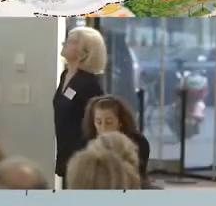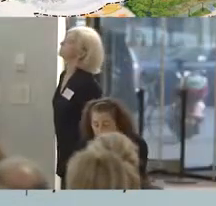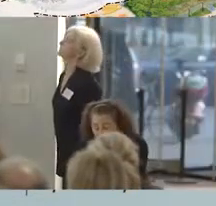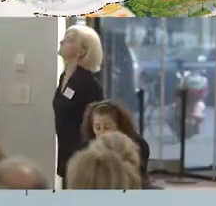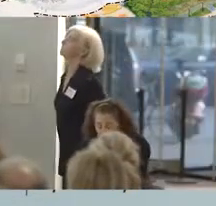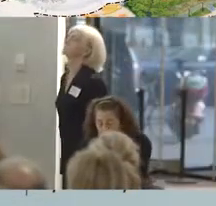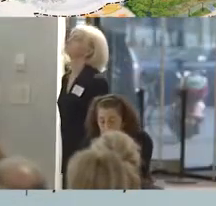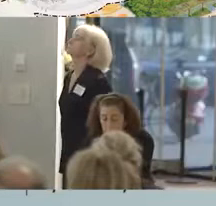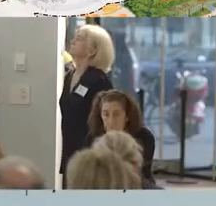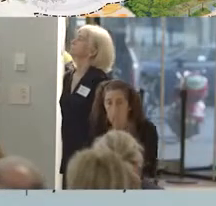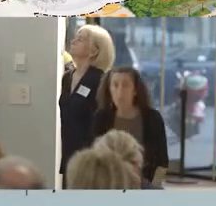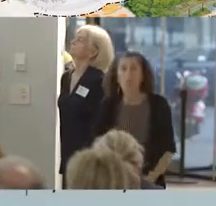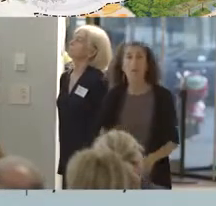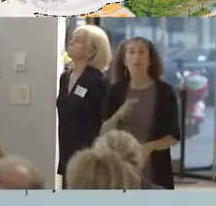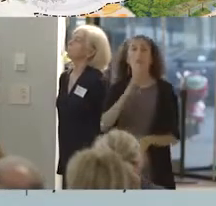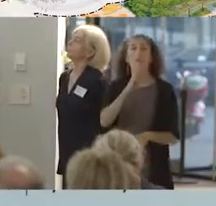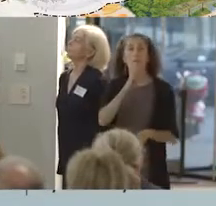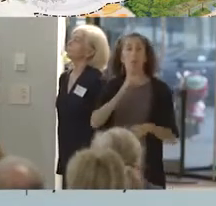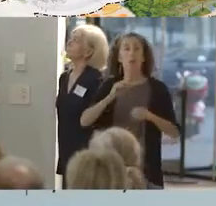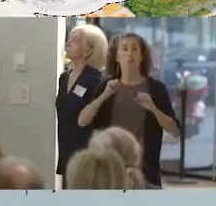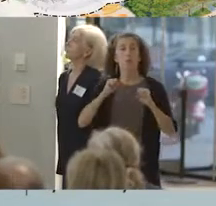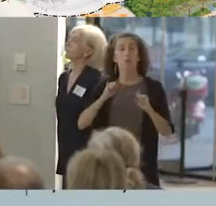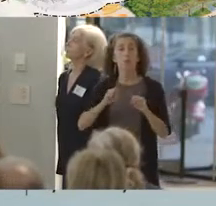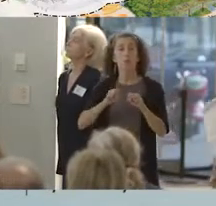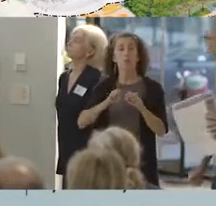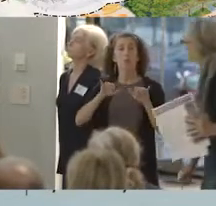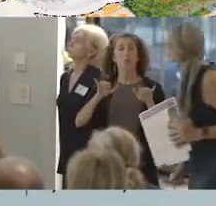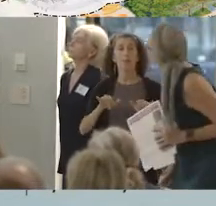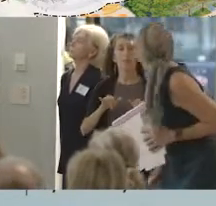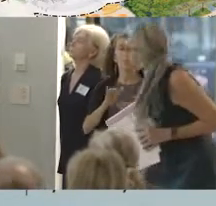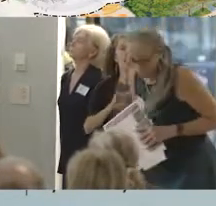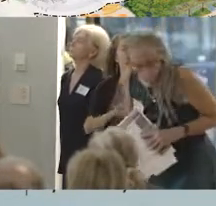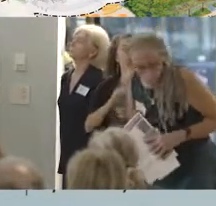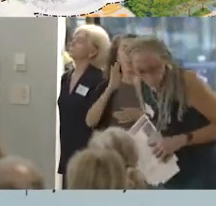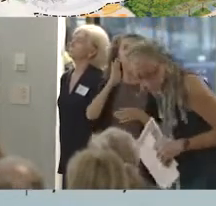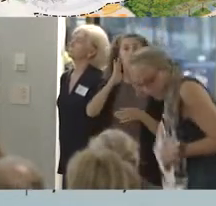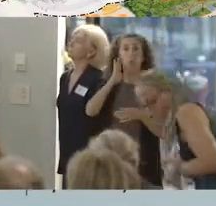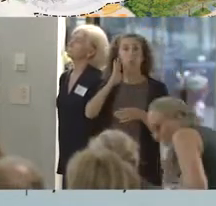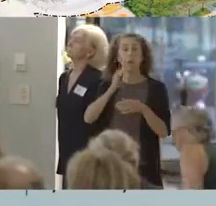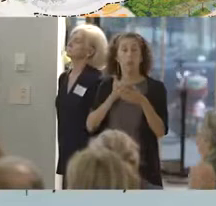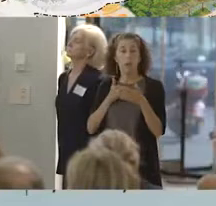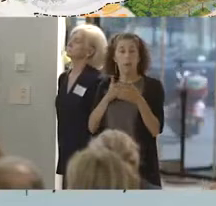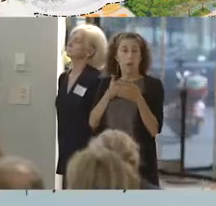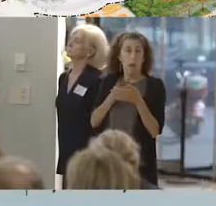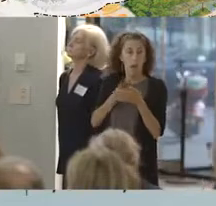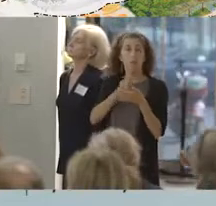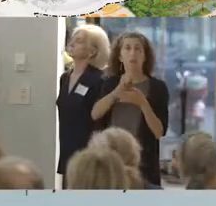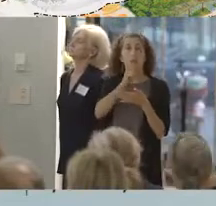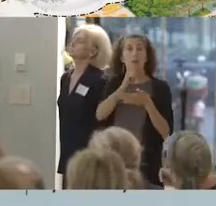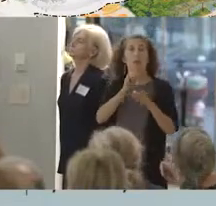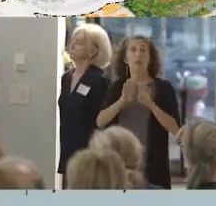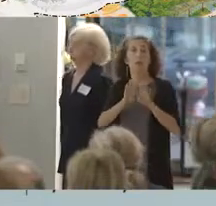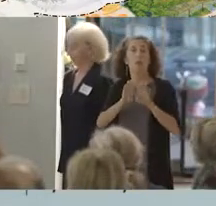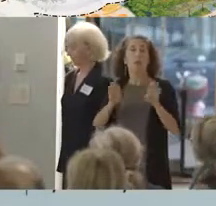we're looking at a flood protection system that would basically hug the existing line of the privacy wall. And that's basically to